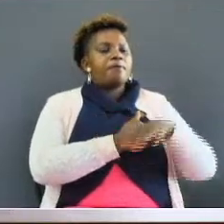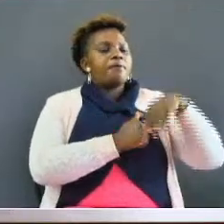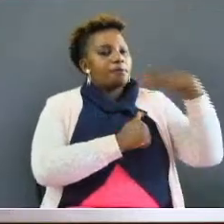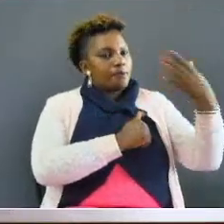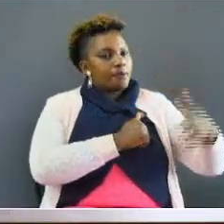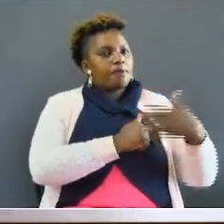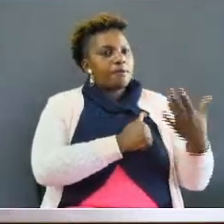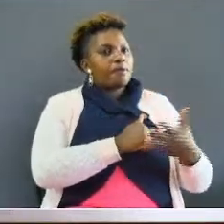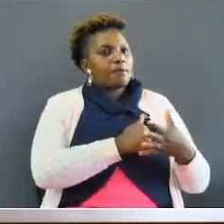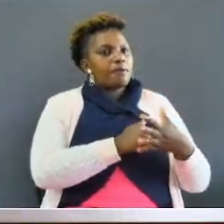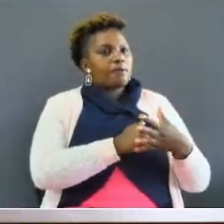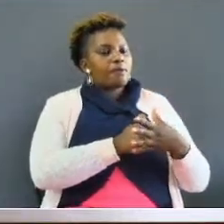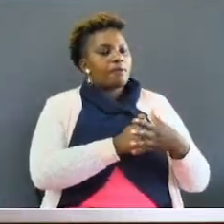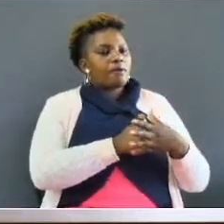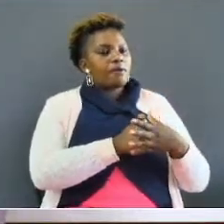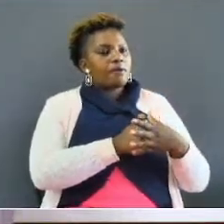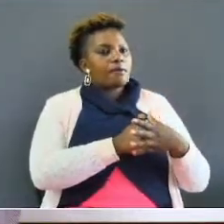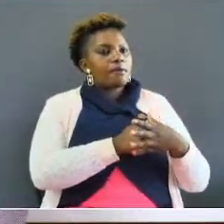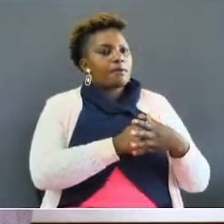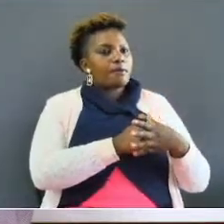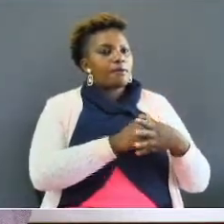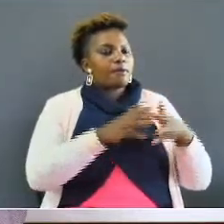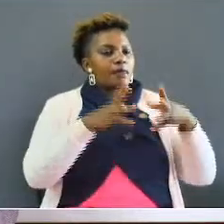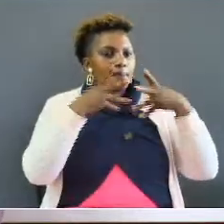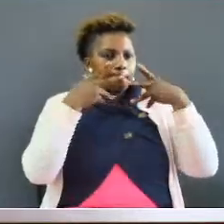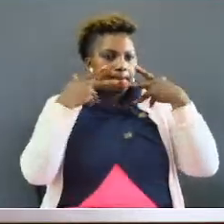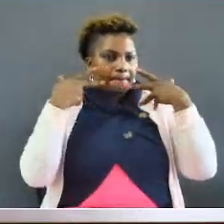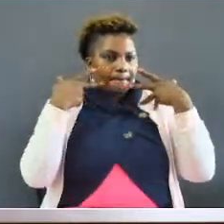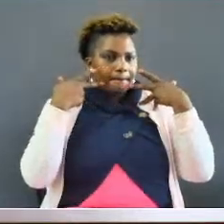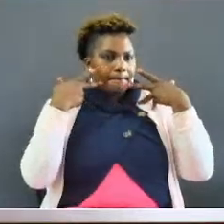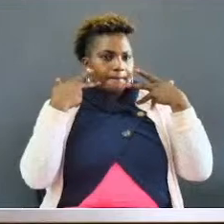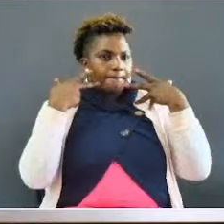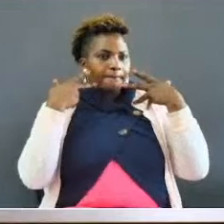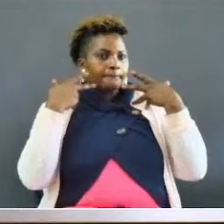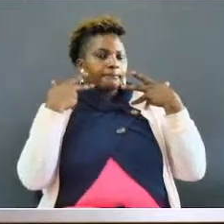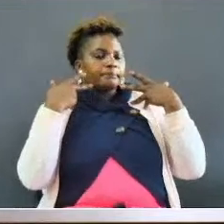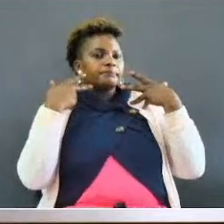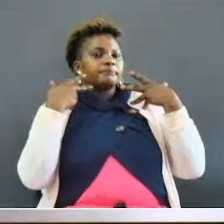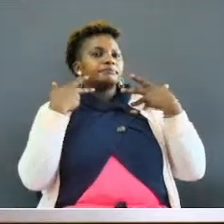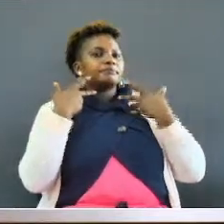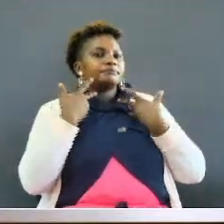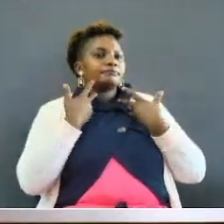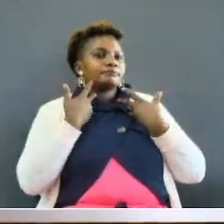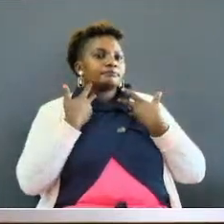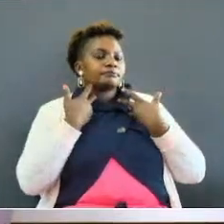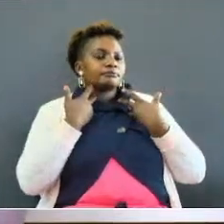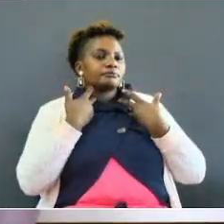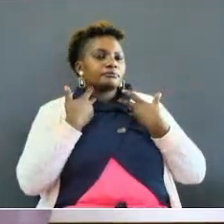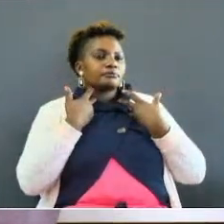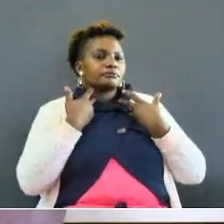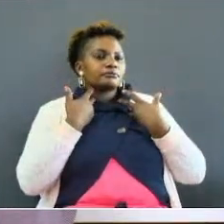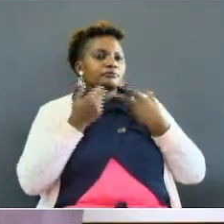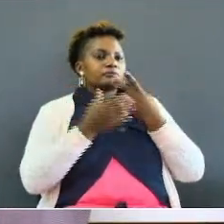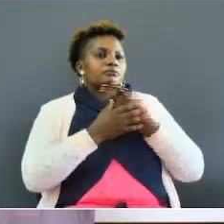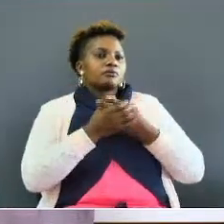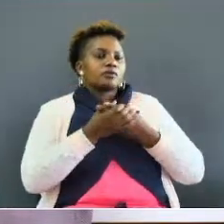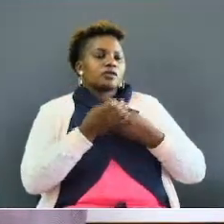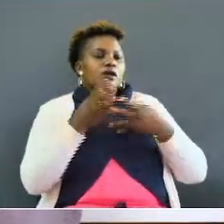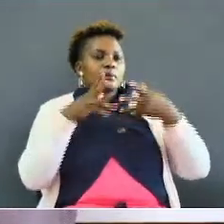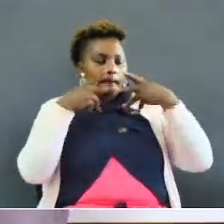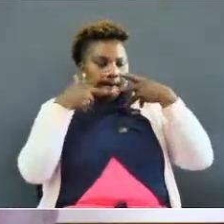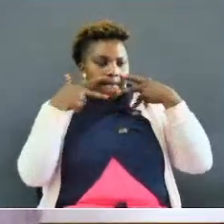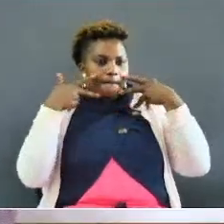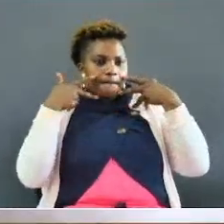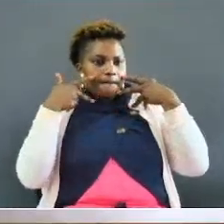always use either an N95 mask like mine, or use double masking. If you